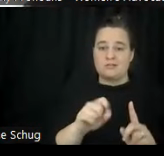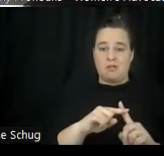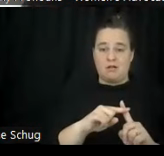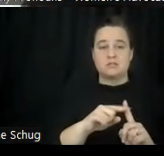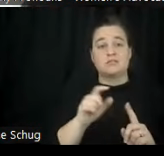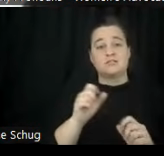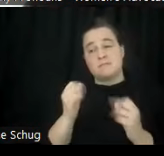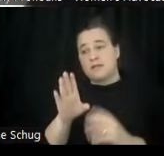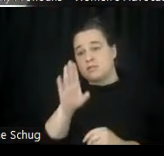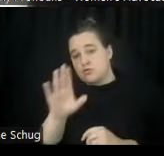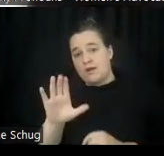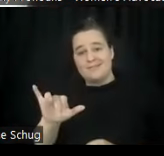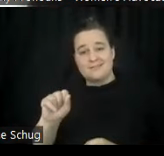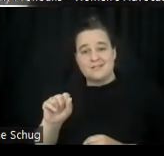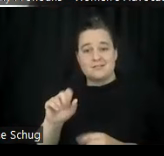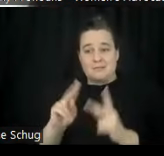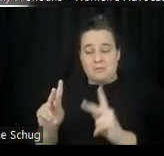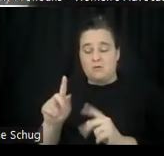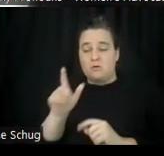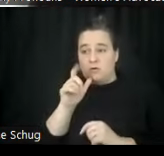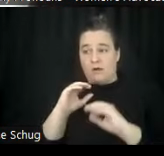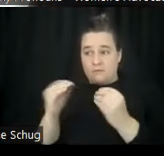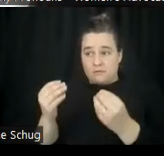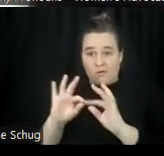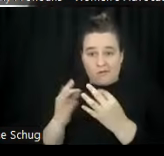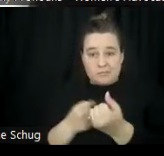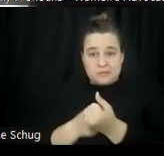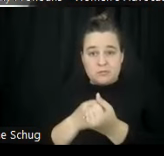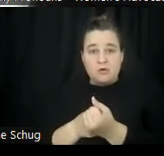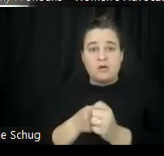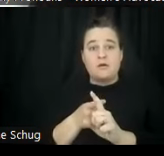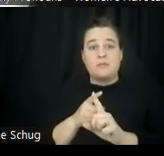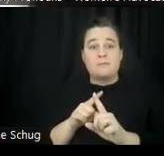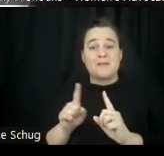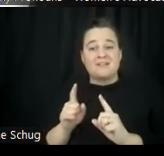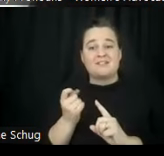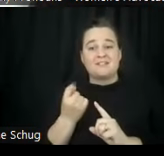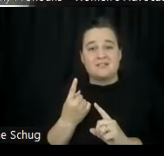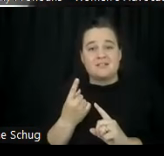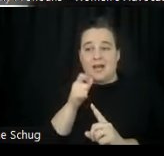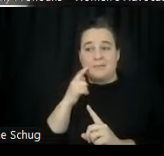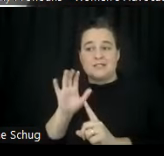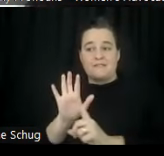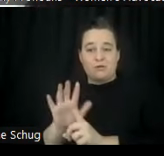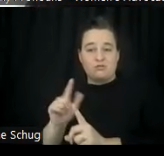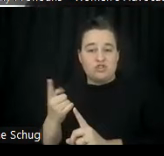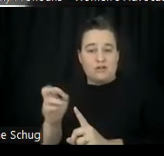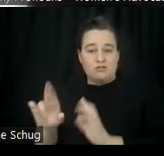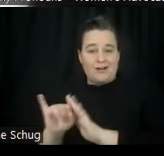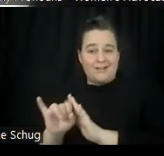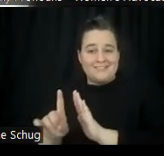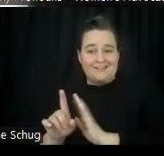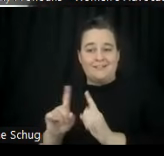straight cisgendered people who don't have family support, but it might not be because of their gender identity or because of their